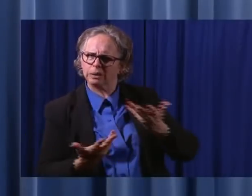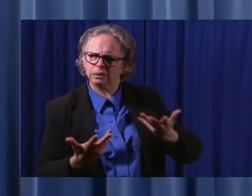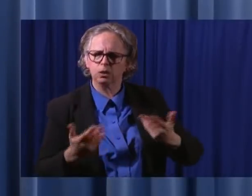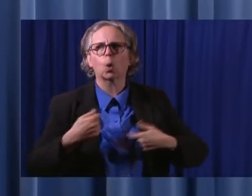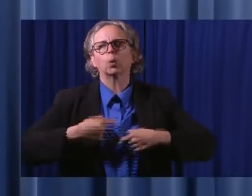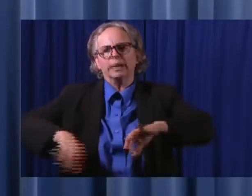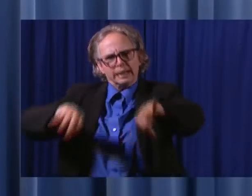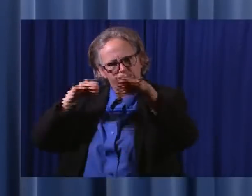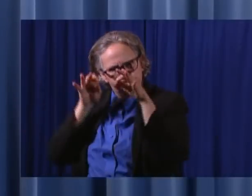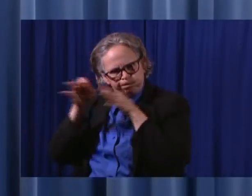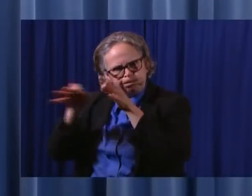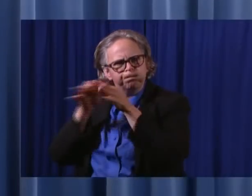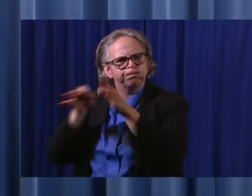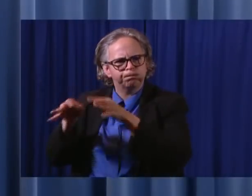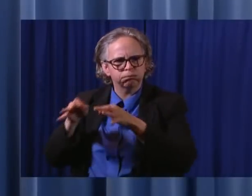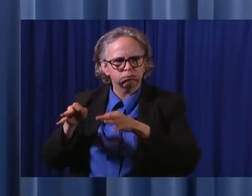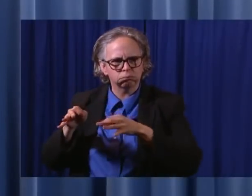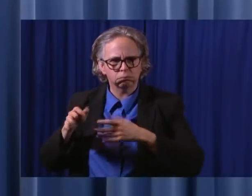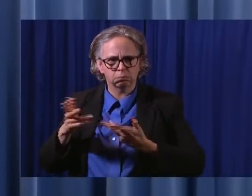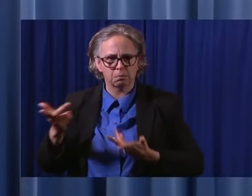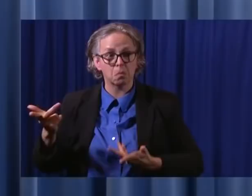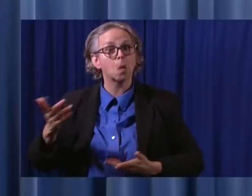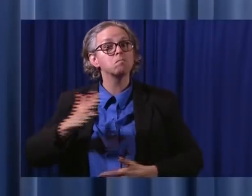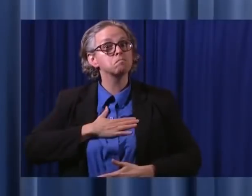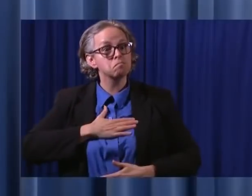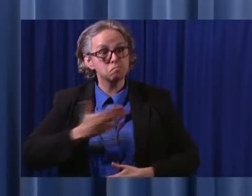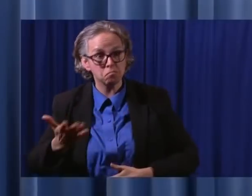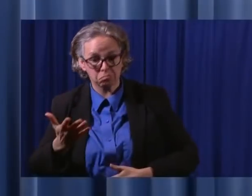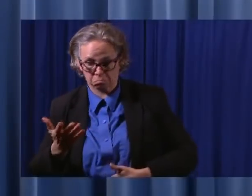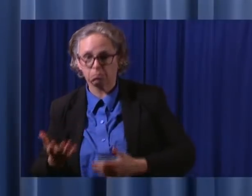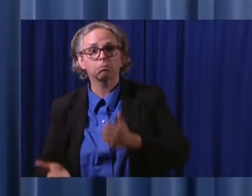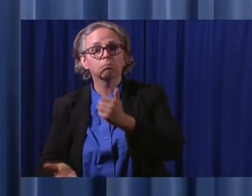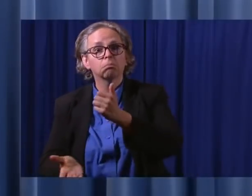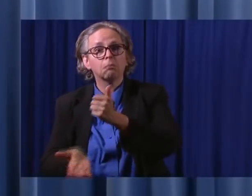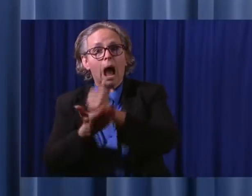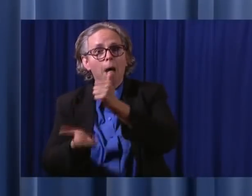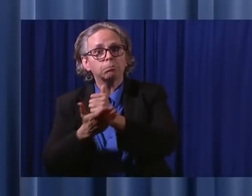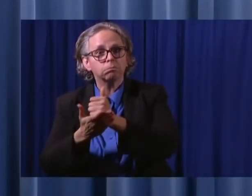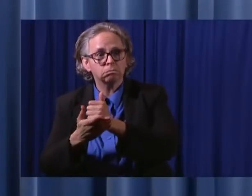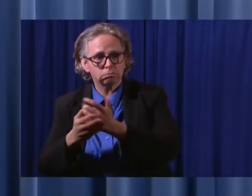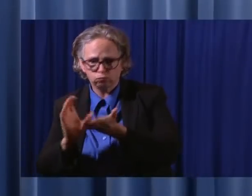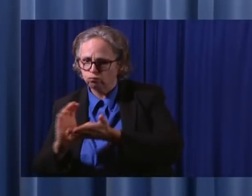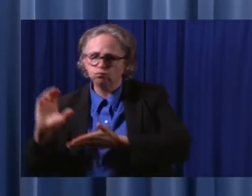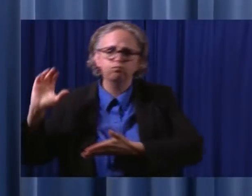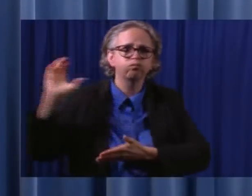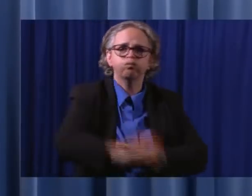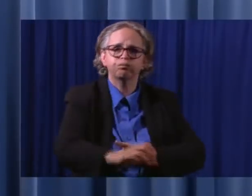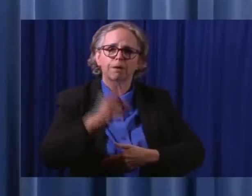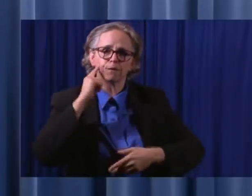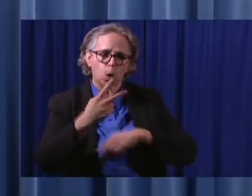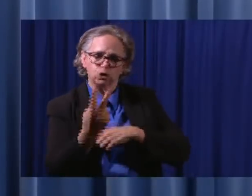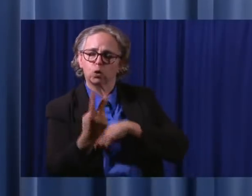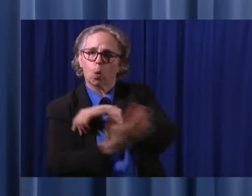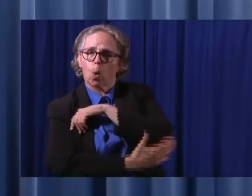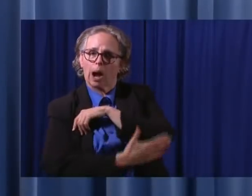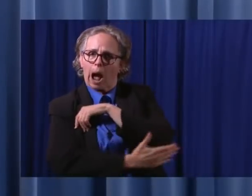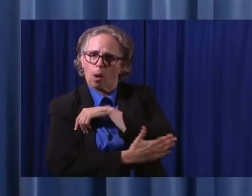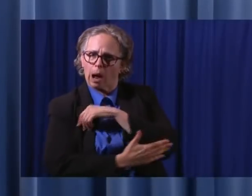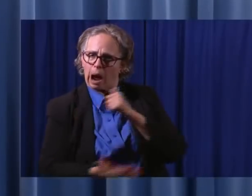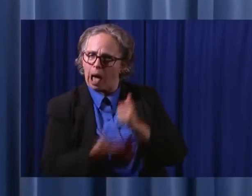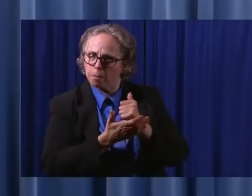help in these two communities. We'll talk to General Harris of the Ohio National Guard in a little